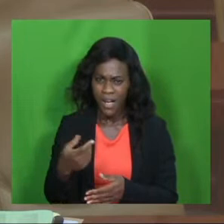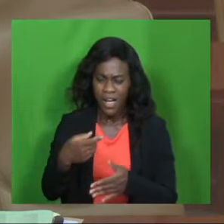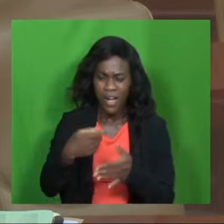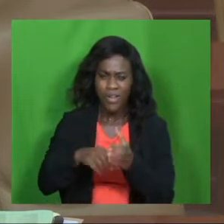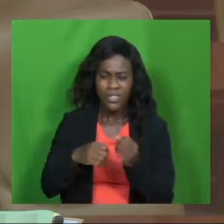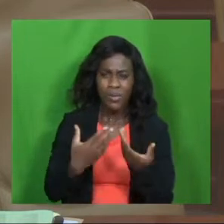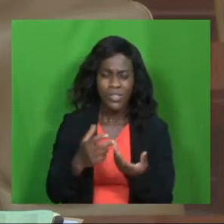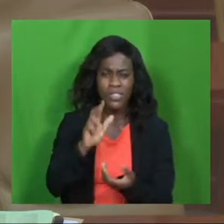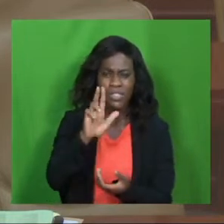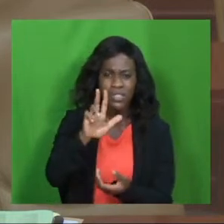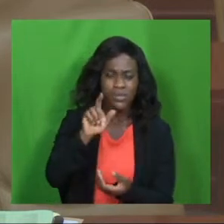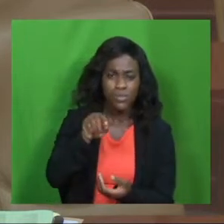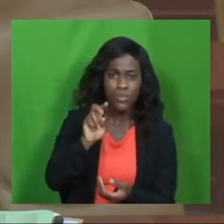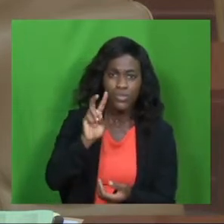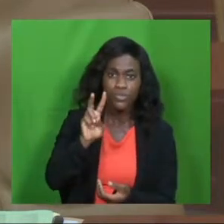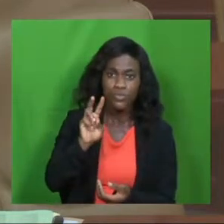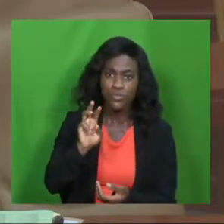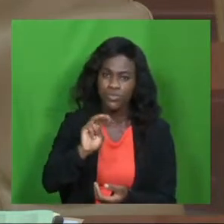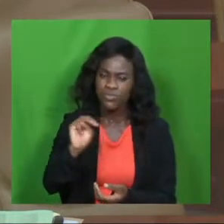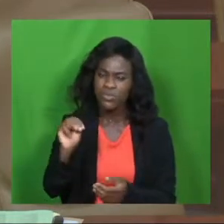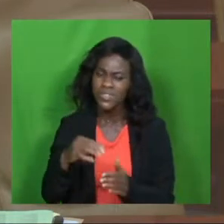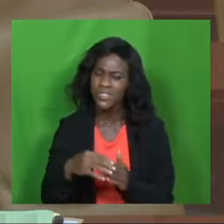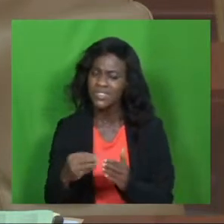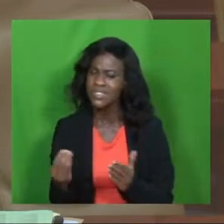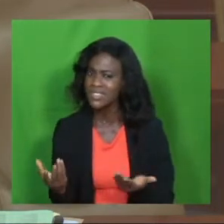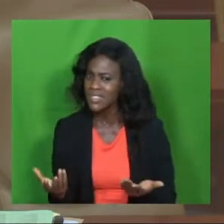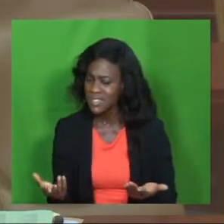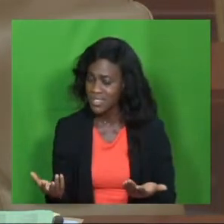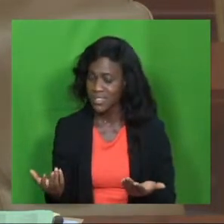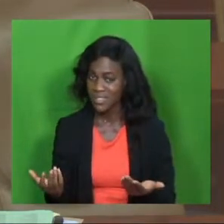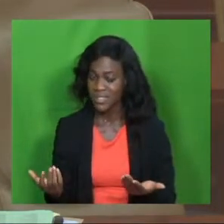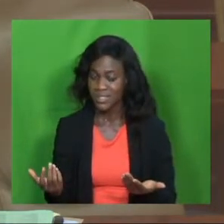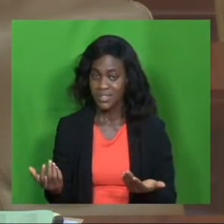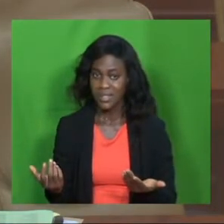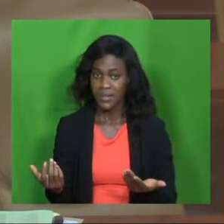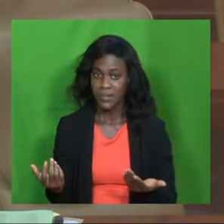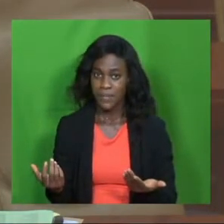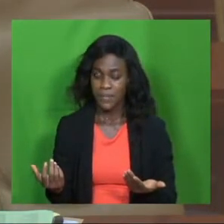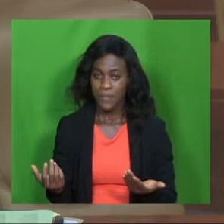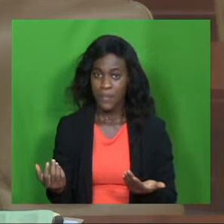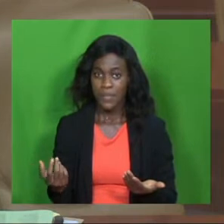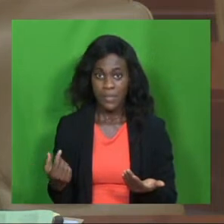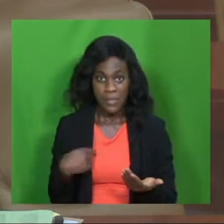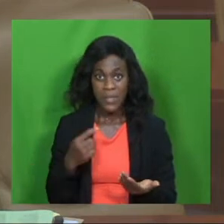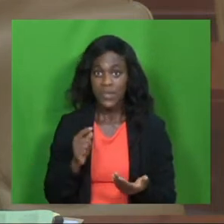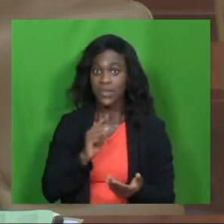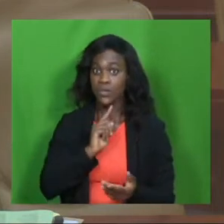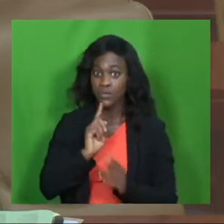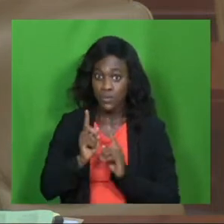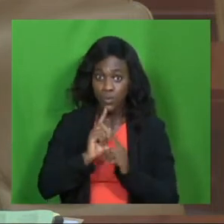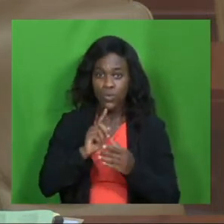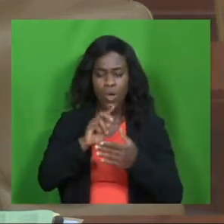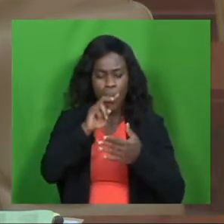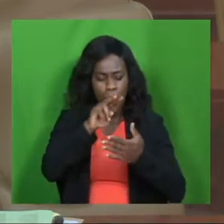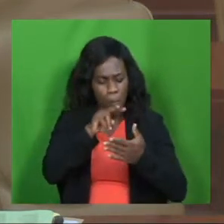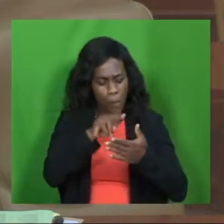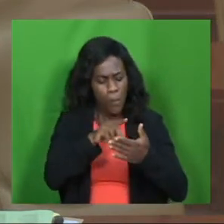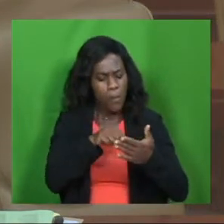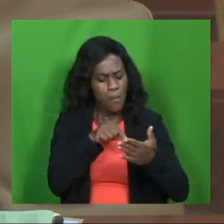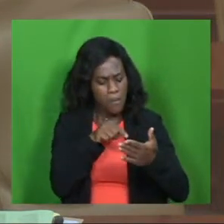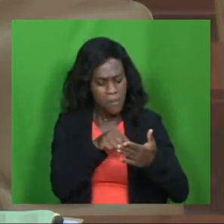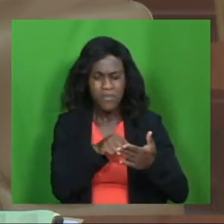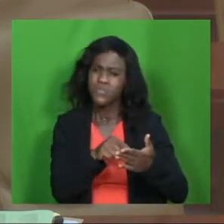3.2 million Ghana cedis. The Speaker, I can go on and on, where